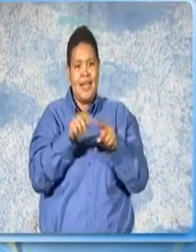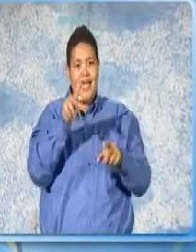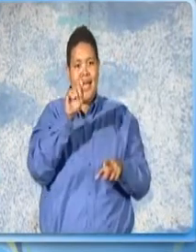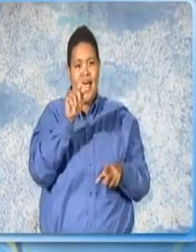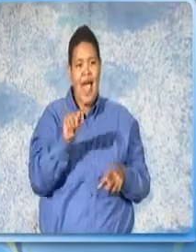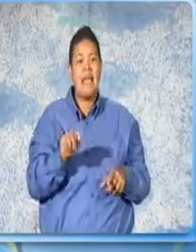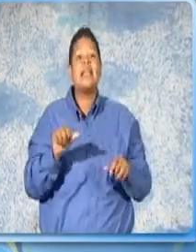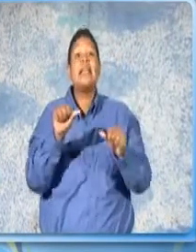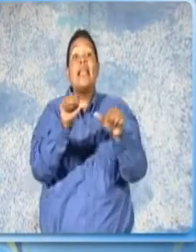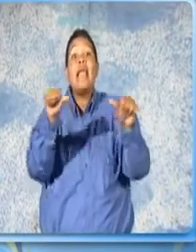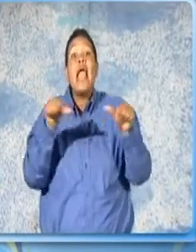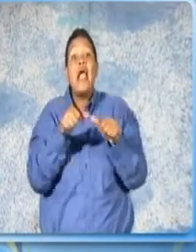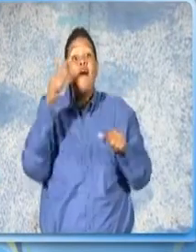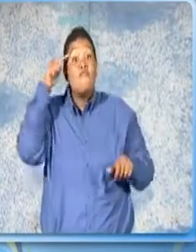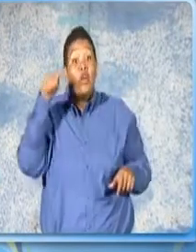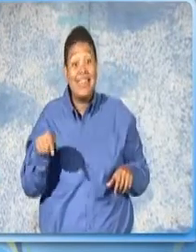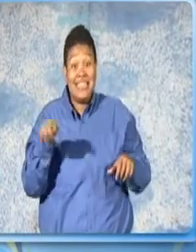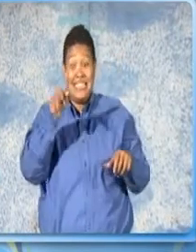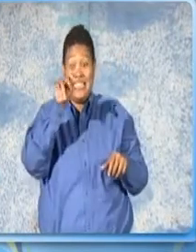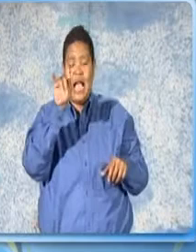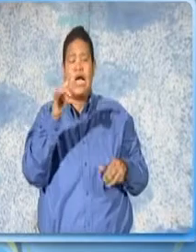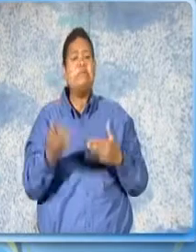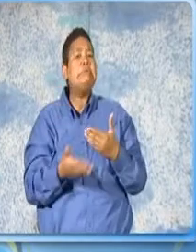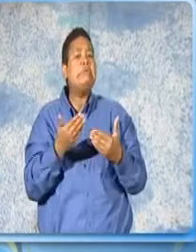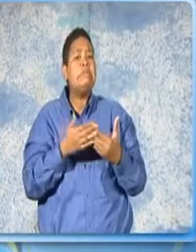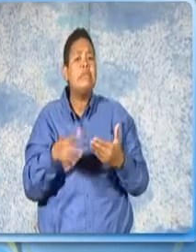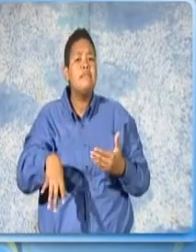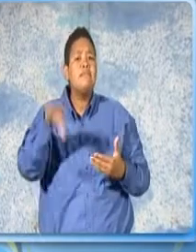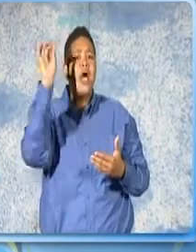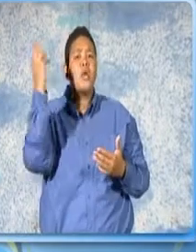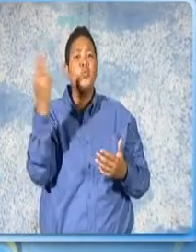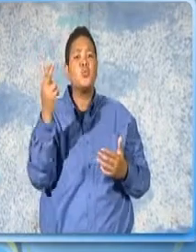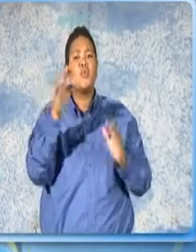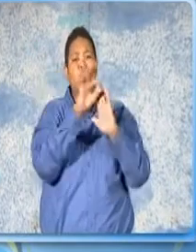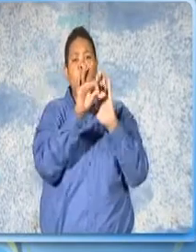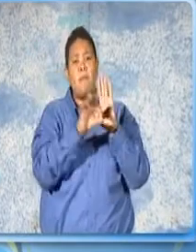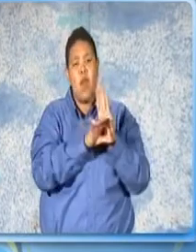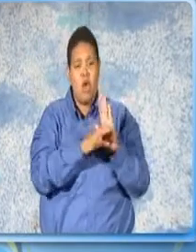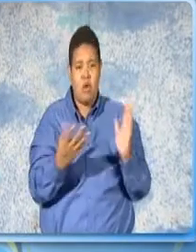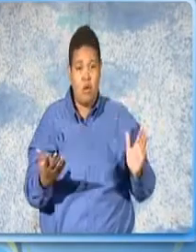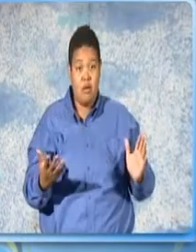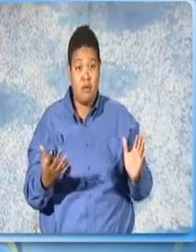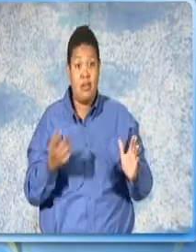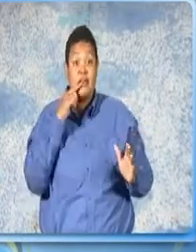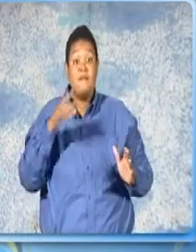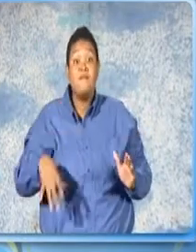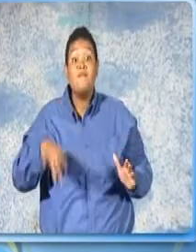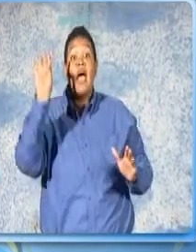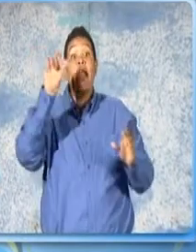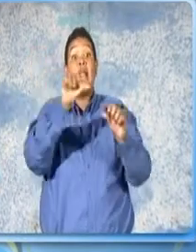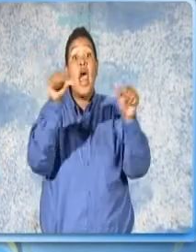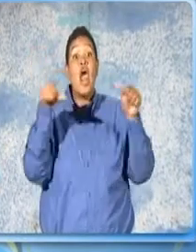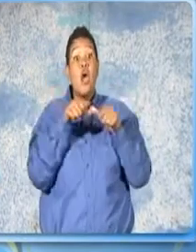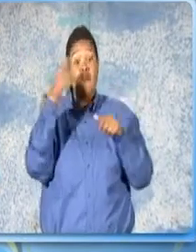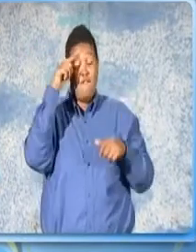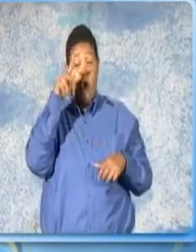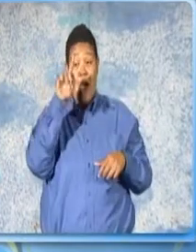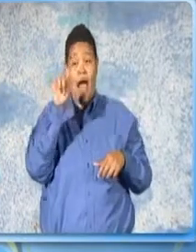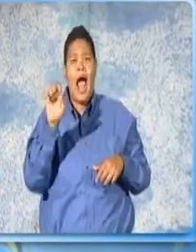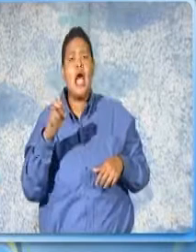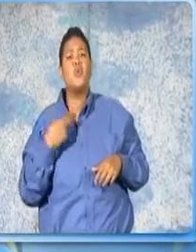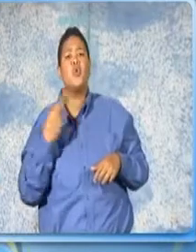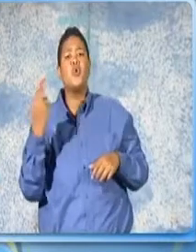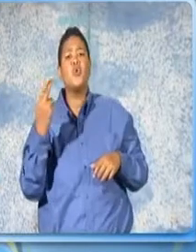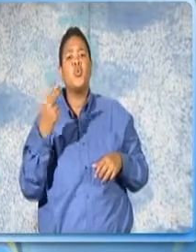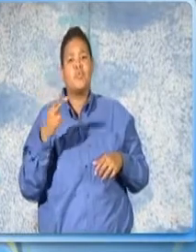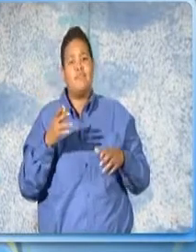The area of this kite can be easily derived using a formula. In finding the area of a kite, we use its